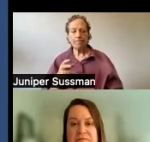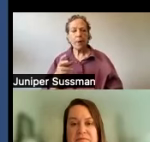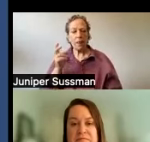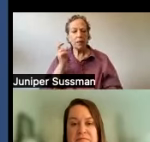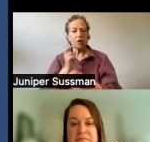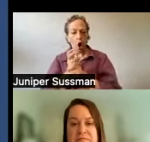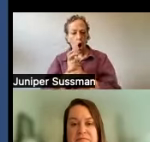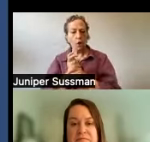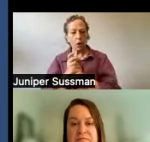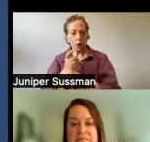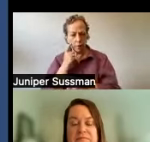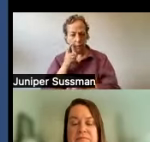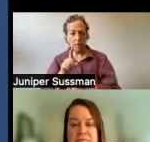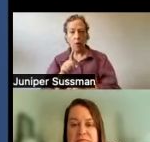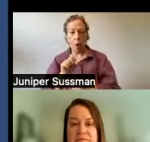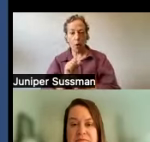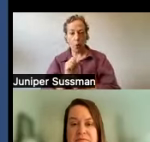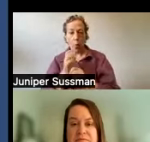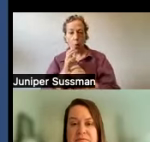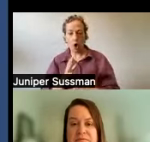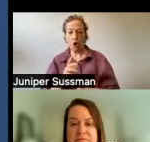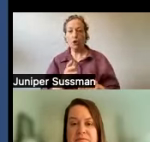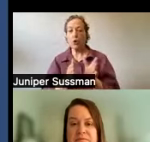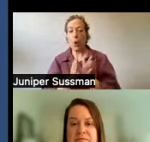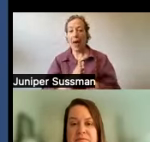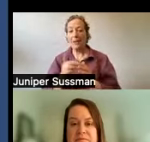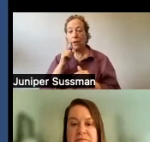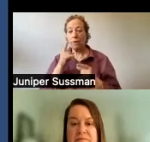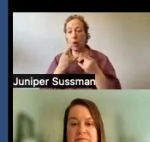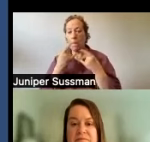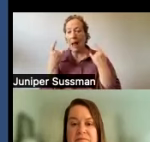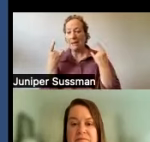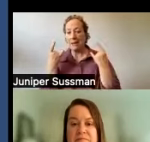achieve masking in the workplace if masking is optional.